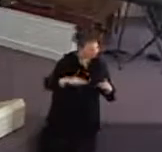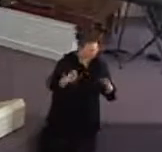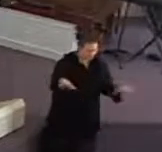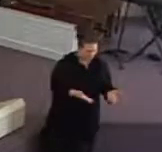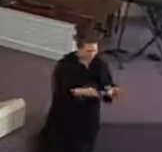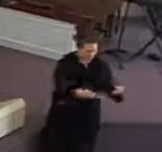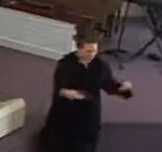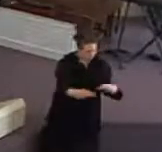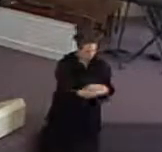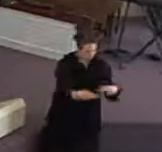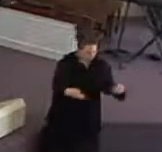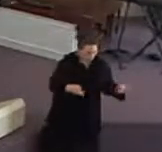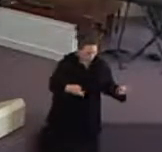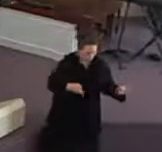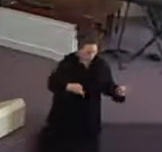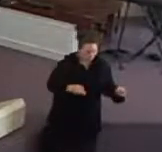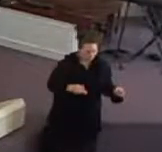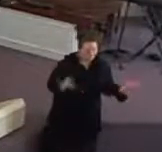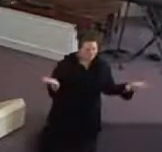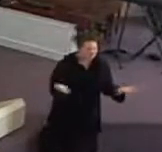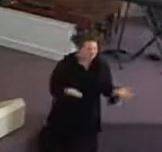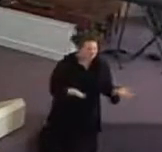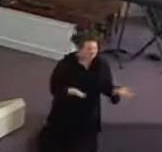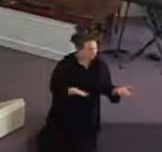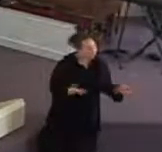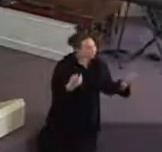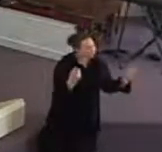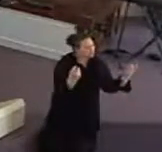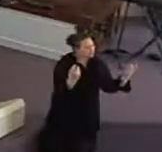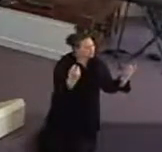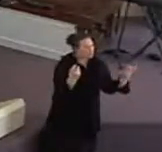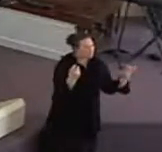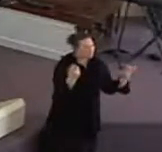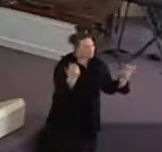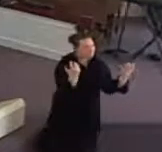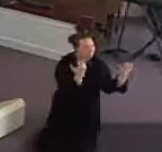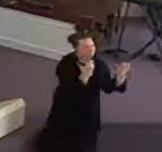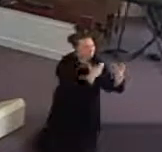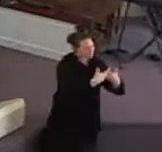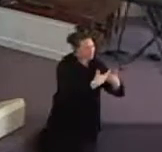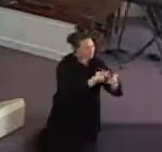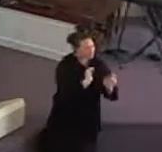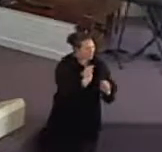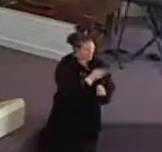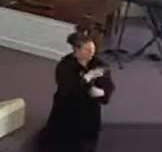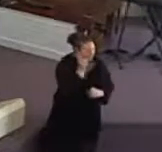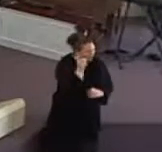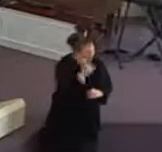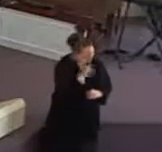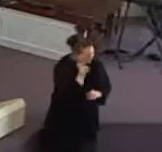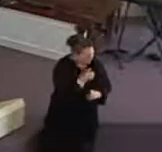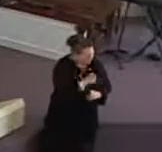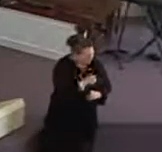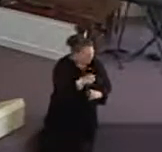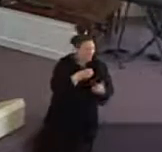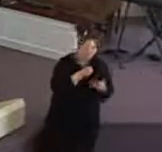Hallelujah. He's here to meet all of our needs. We just need to go ahead and let God work in us today.